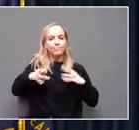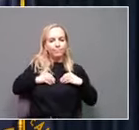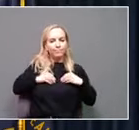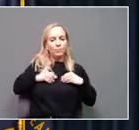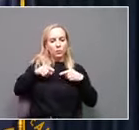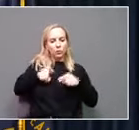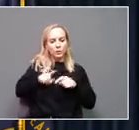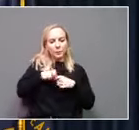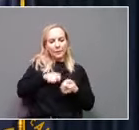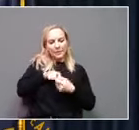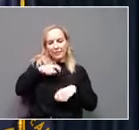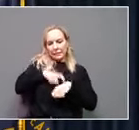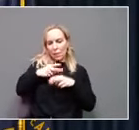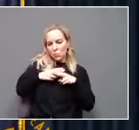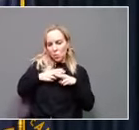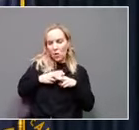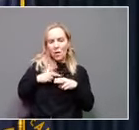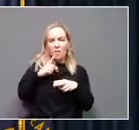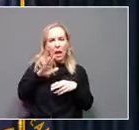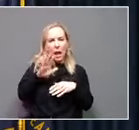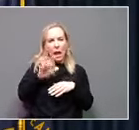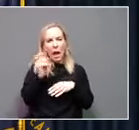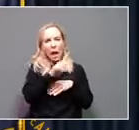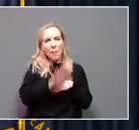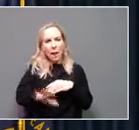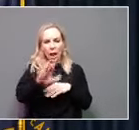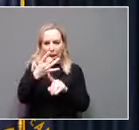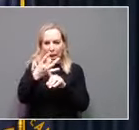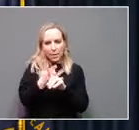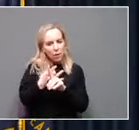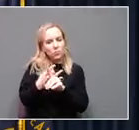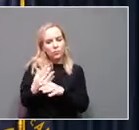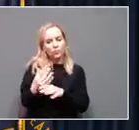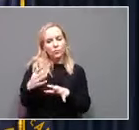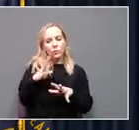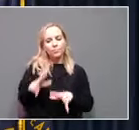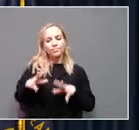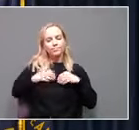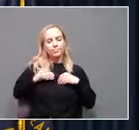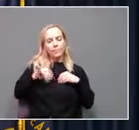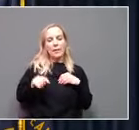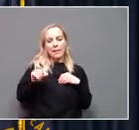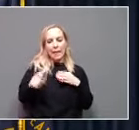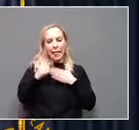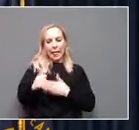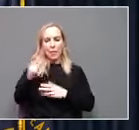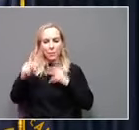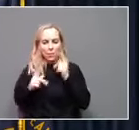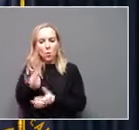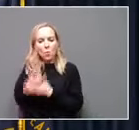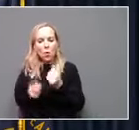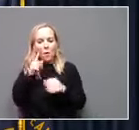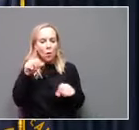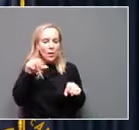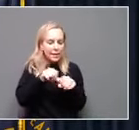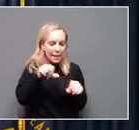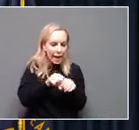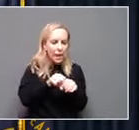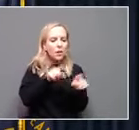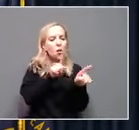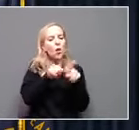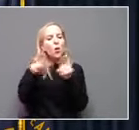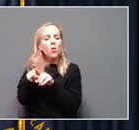them right now for, what, about 8 months? And one that would help people both at the pump but free up dollars for